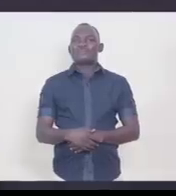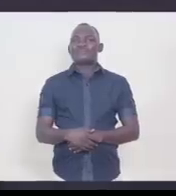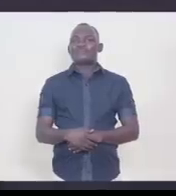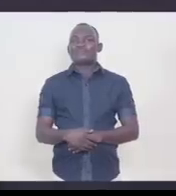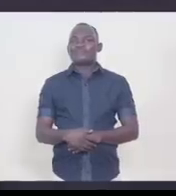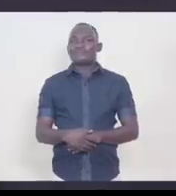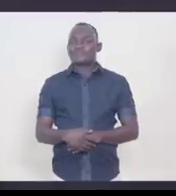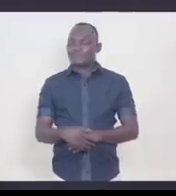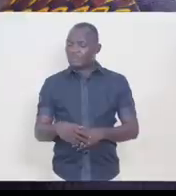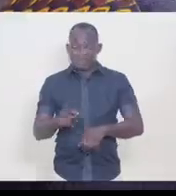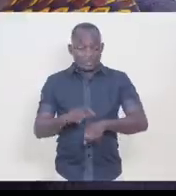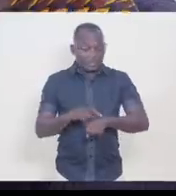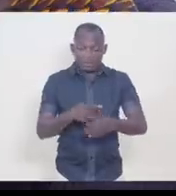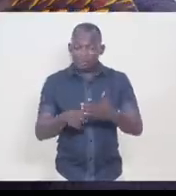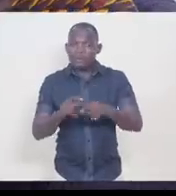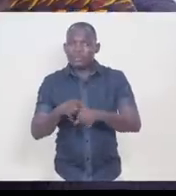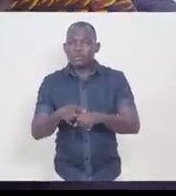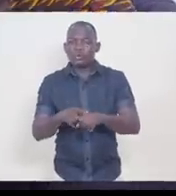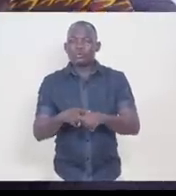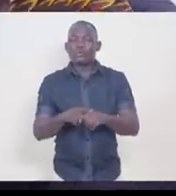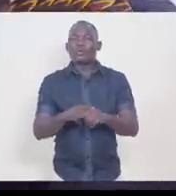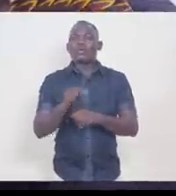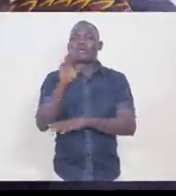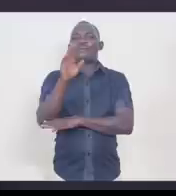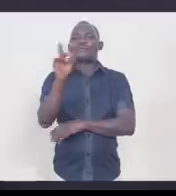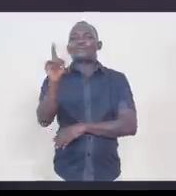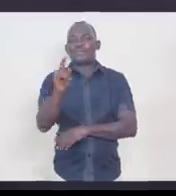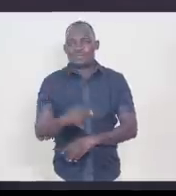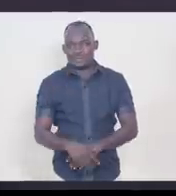Hey, what time is it? It's after 1 p.m.